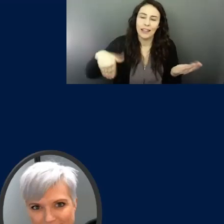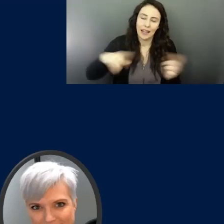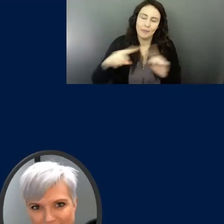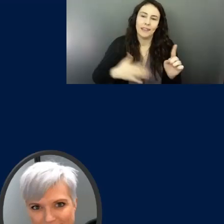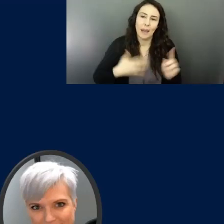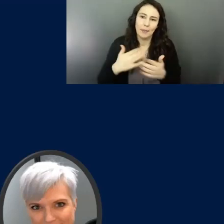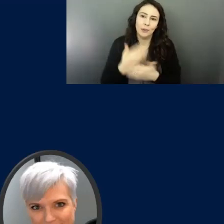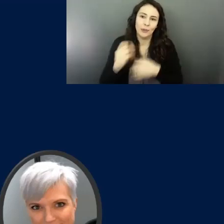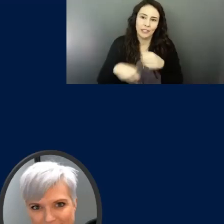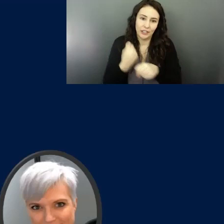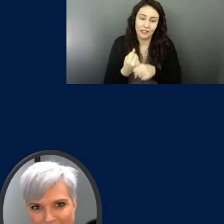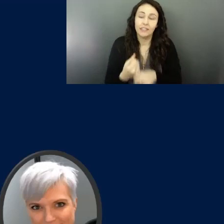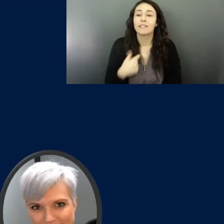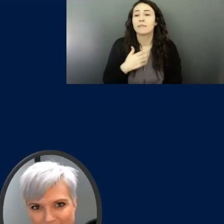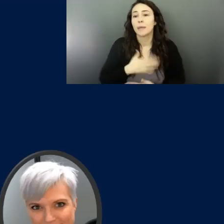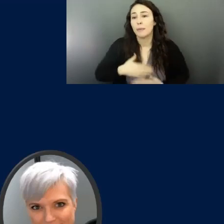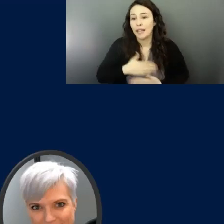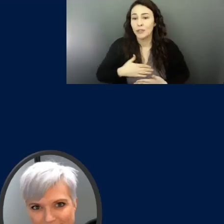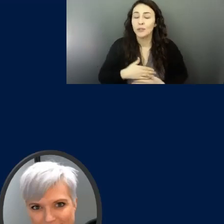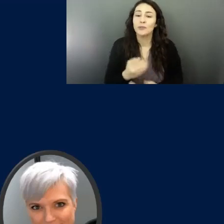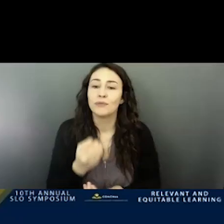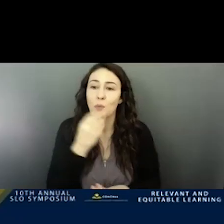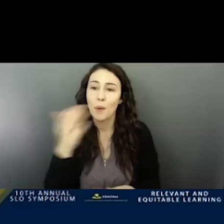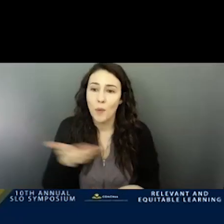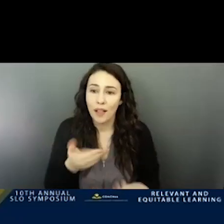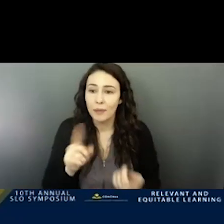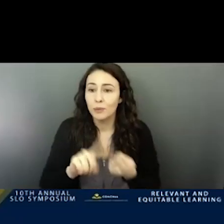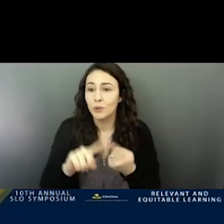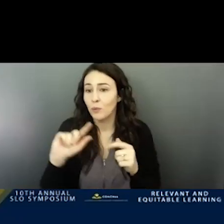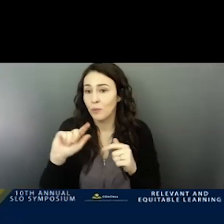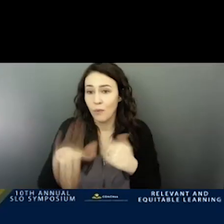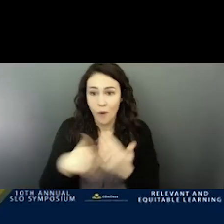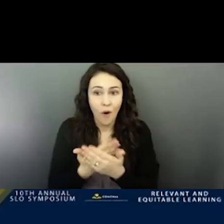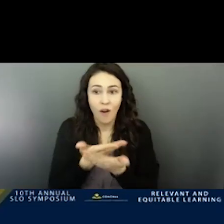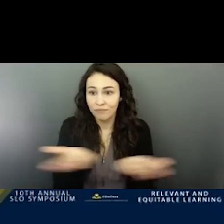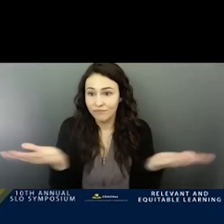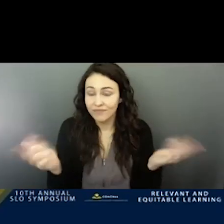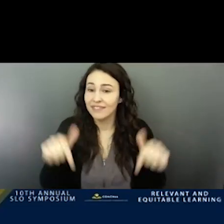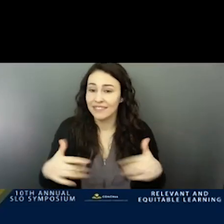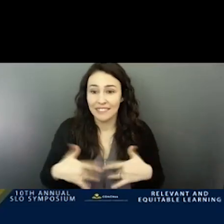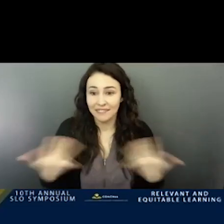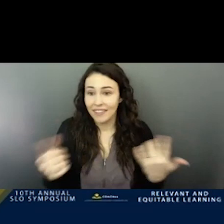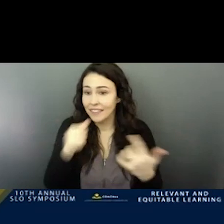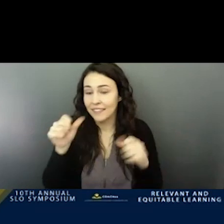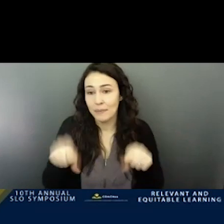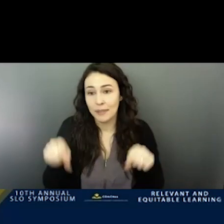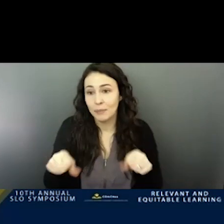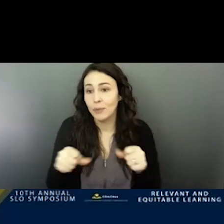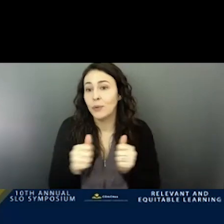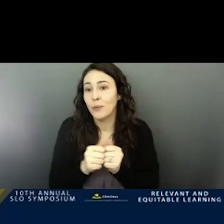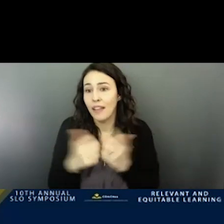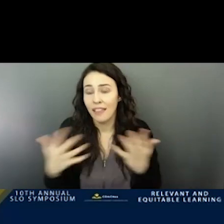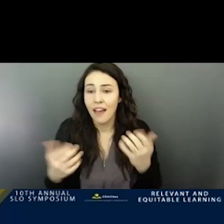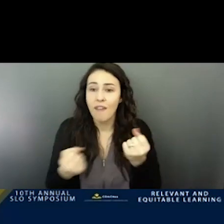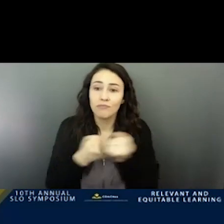is my pleasure to extend a warm welcome to all attendees. This event would not have been possible without the invaluable support of